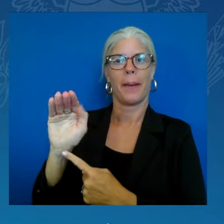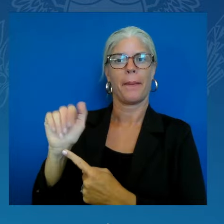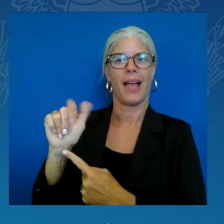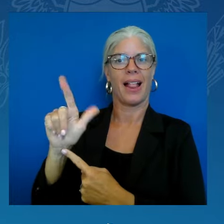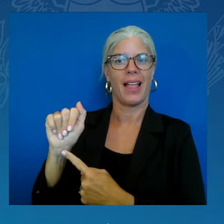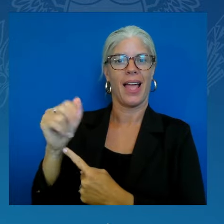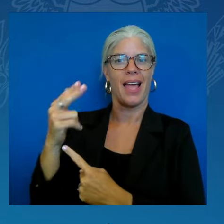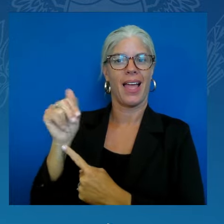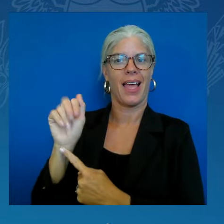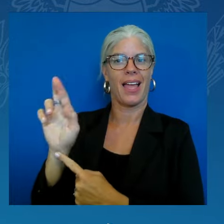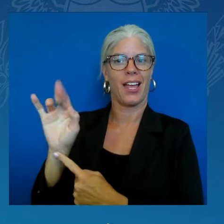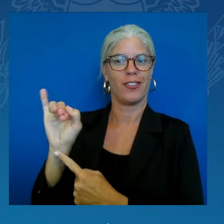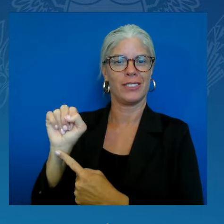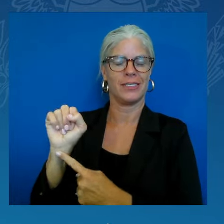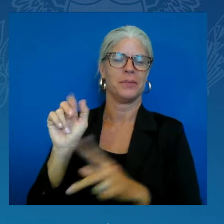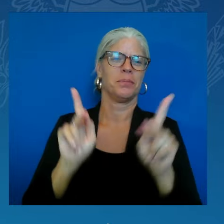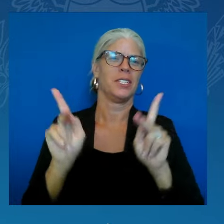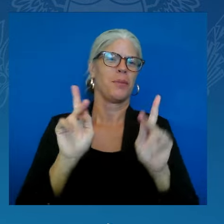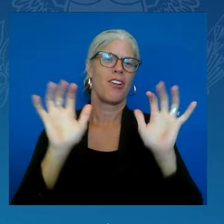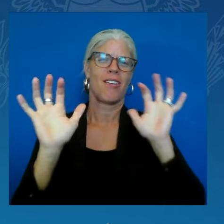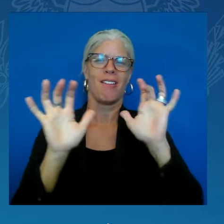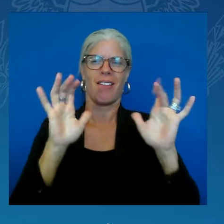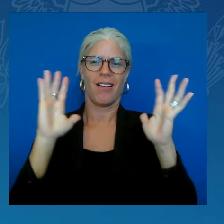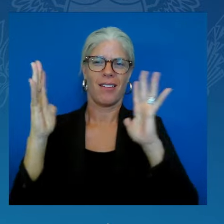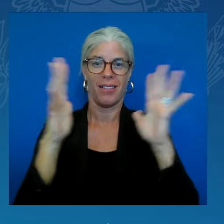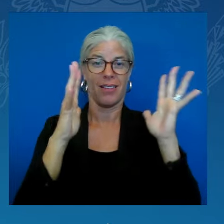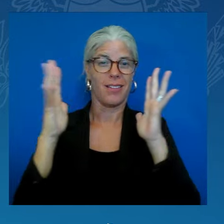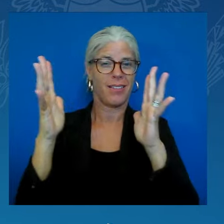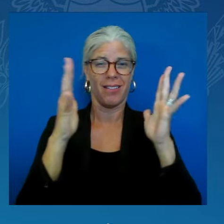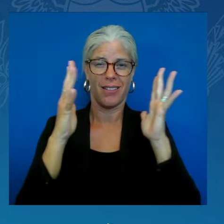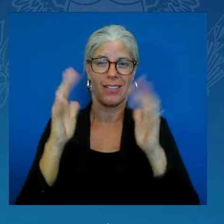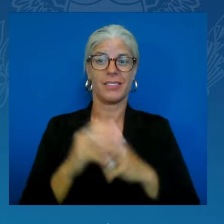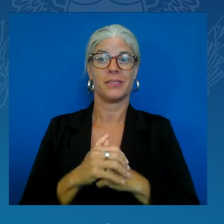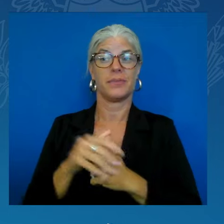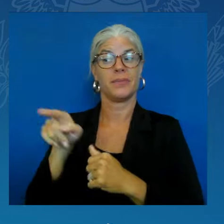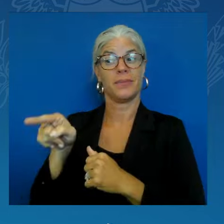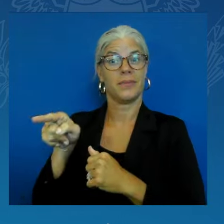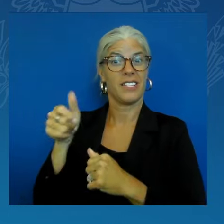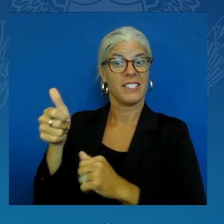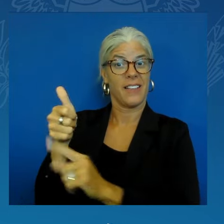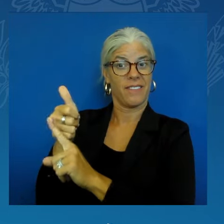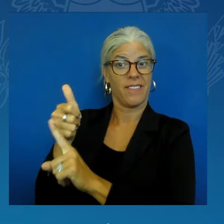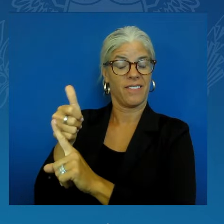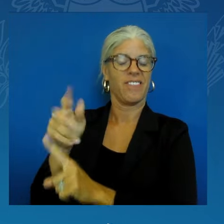Vice President of the United States of America